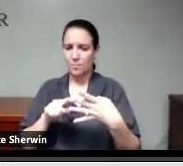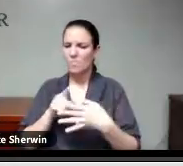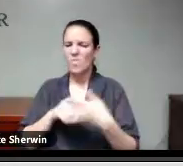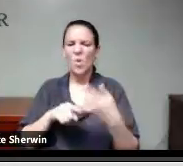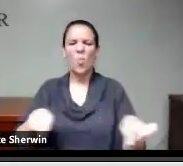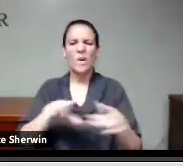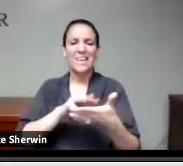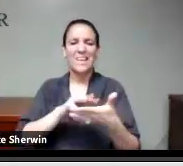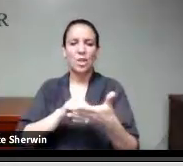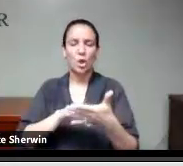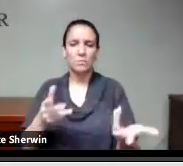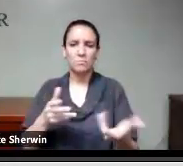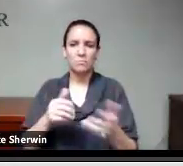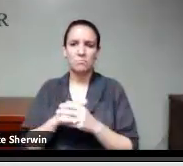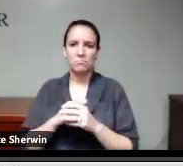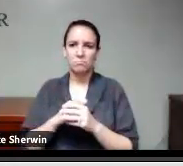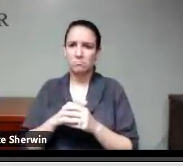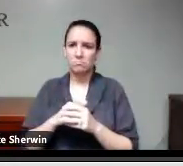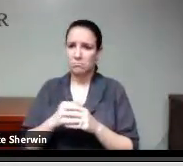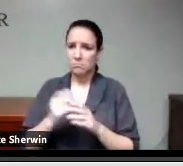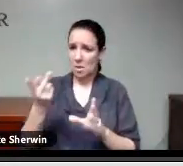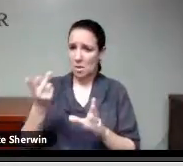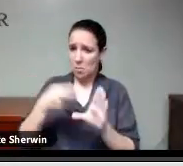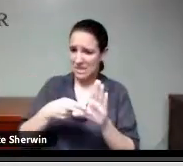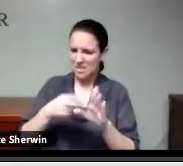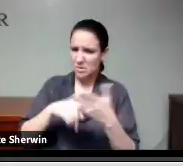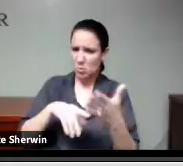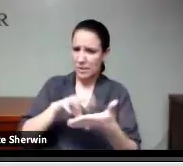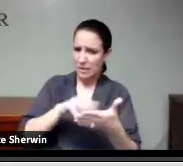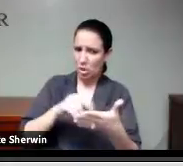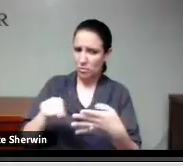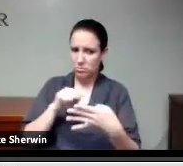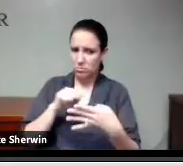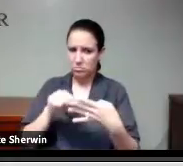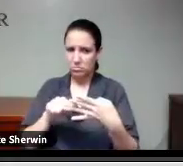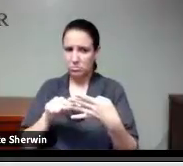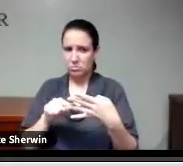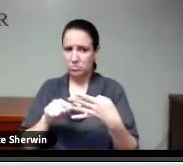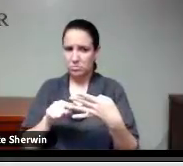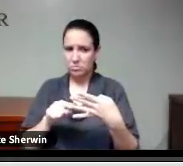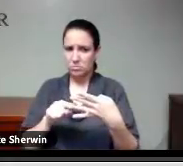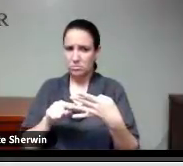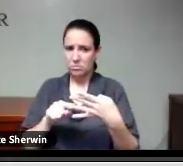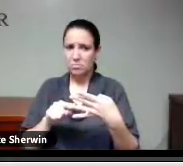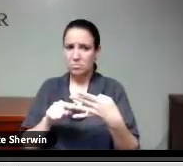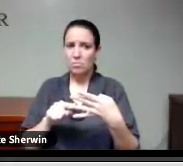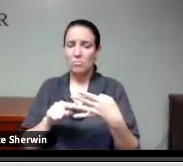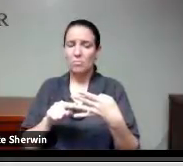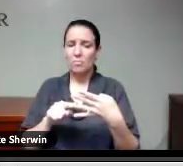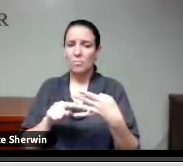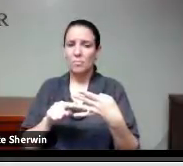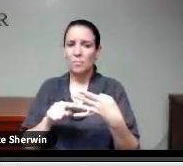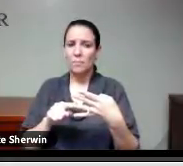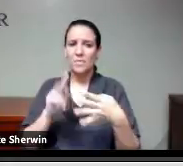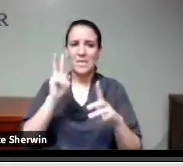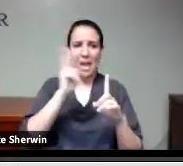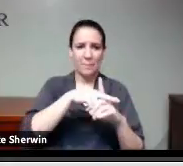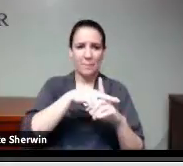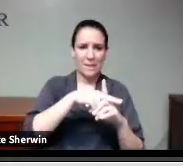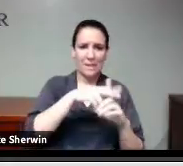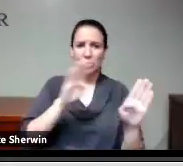learned, again, what participants learned. Level 3 is the application and behavioral transfer. And then level